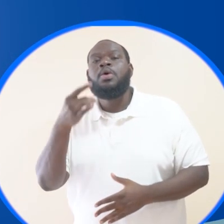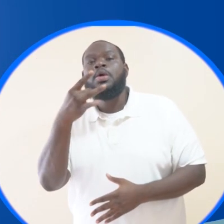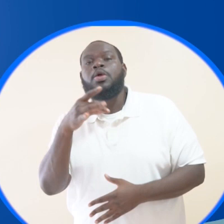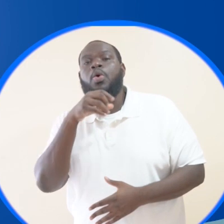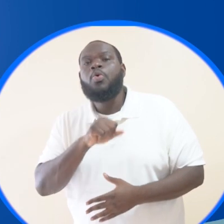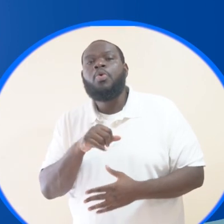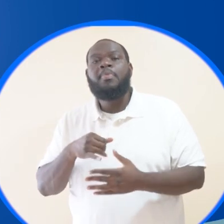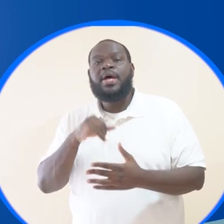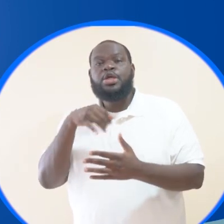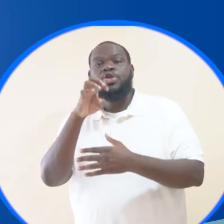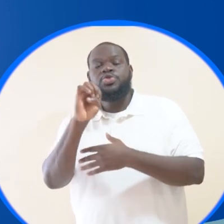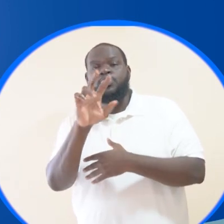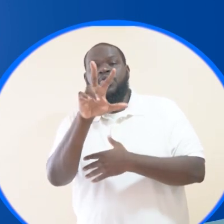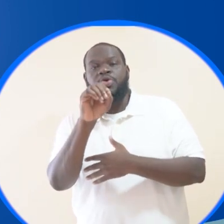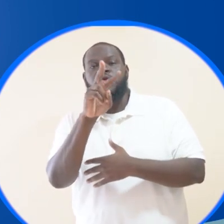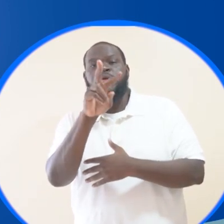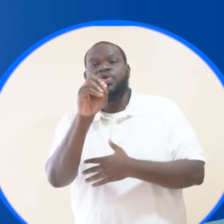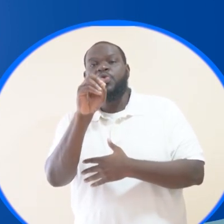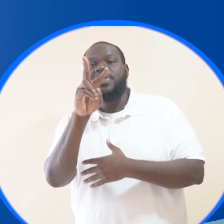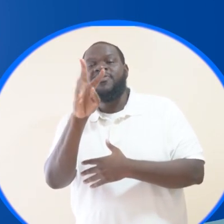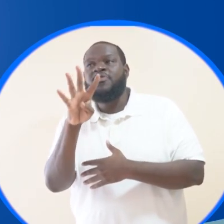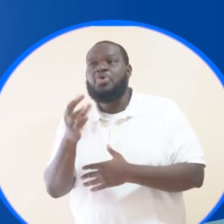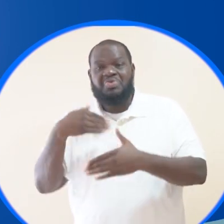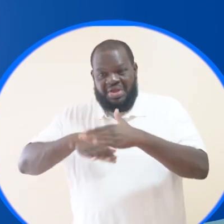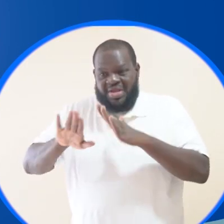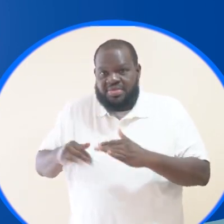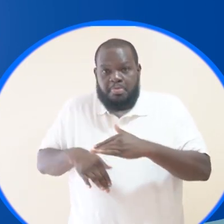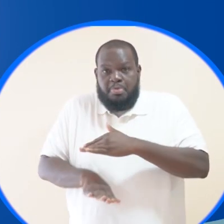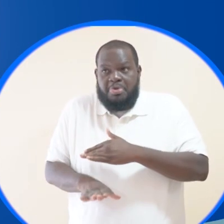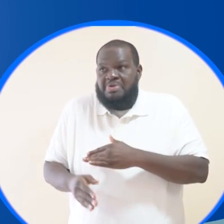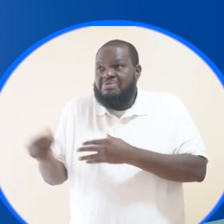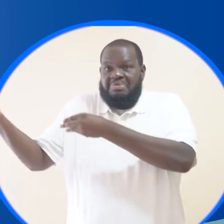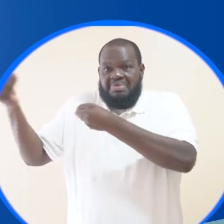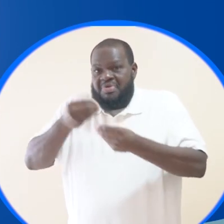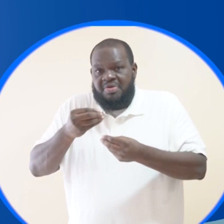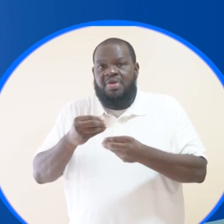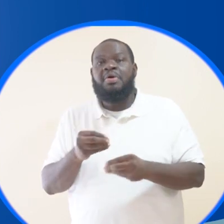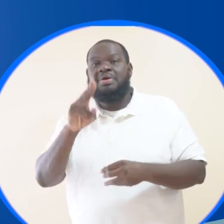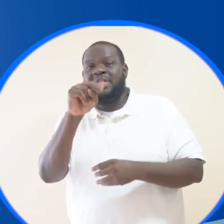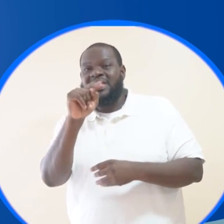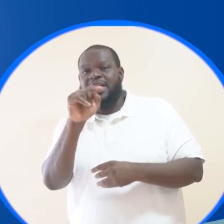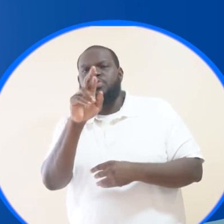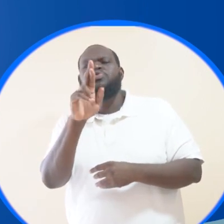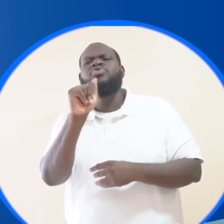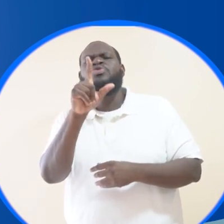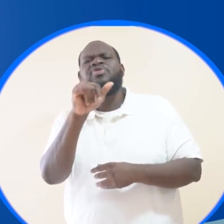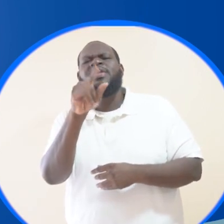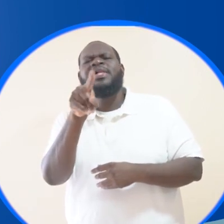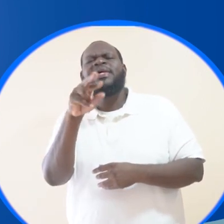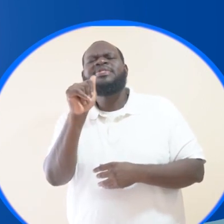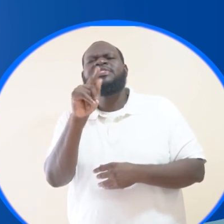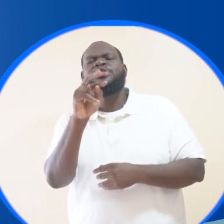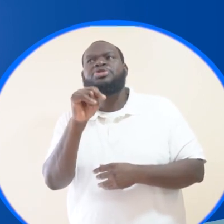30, 2024 And you're a Guyanese citizen by birth Descent or naturalization Or a citizen from a Commonwealth country Living in Guyana for one